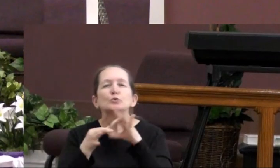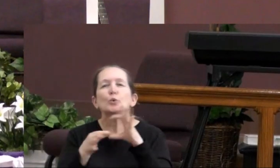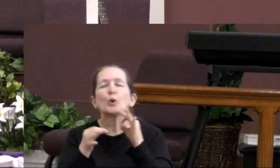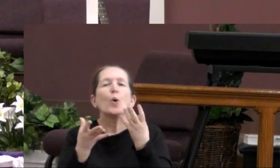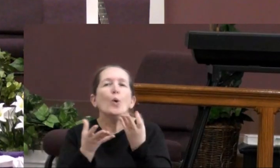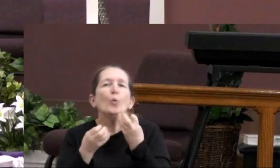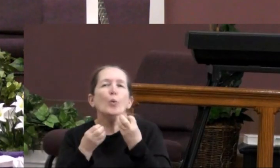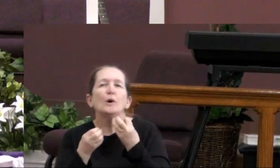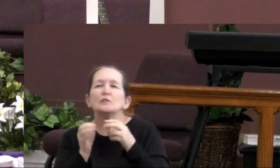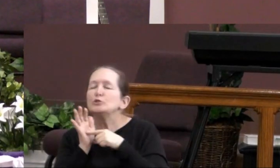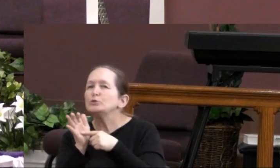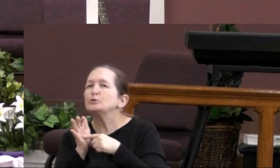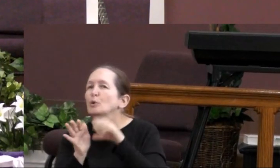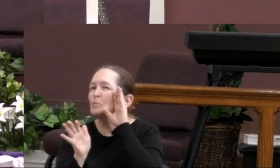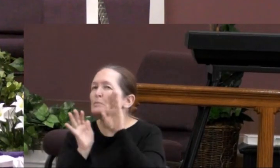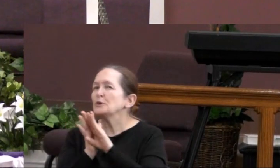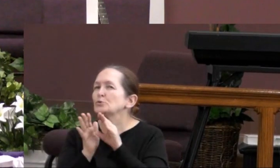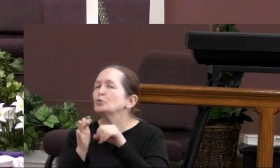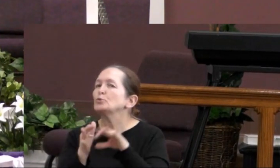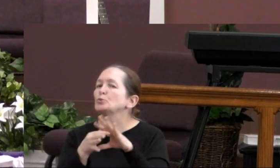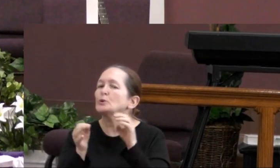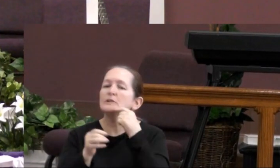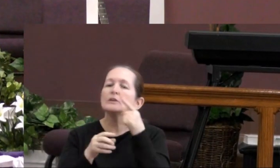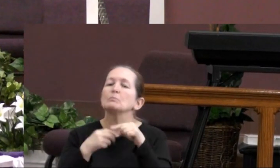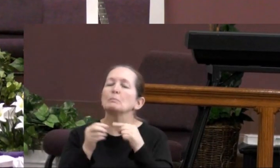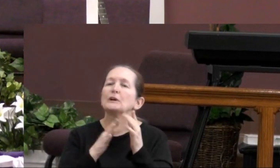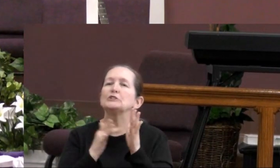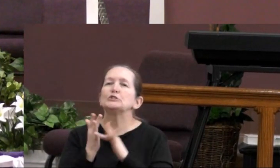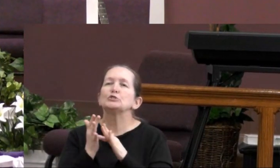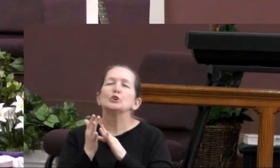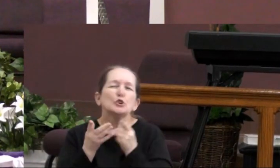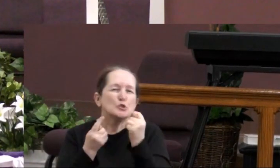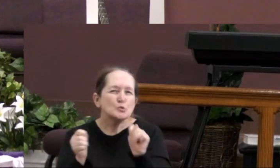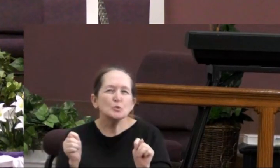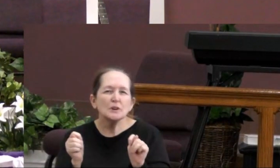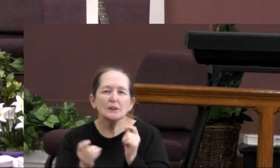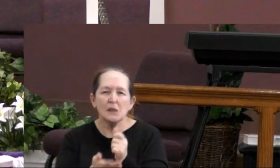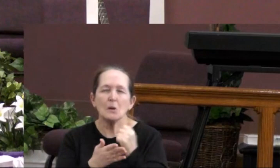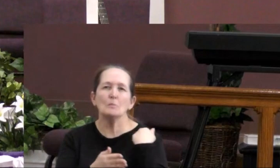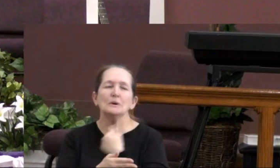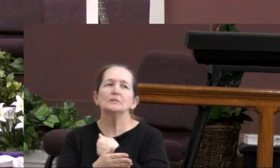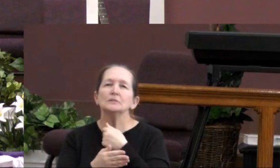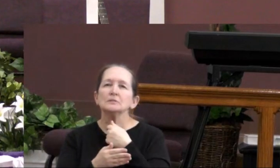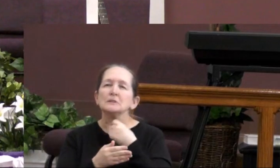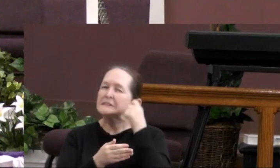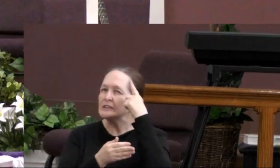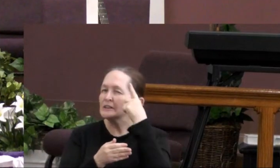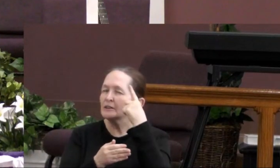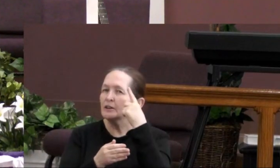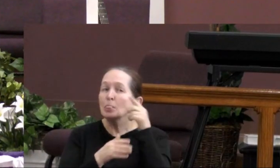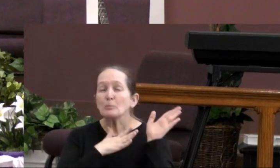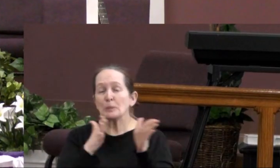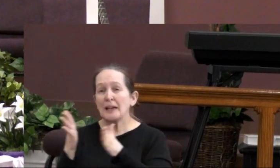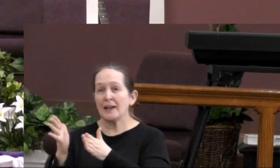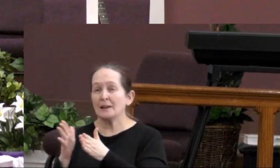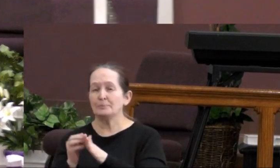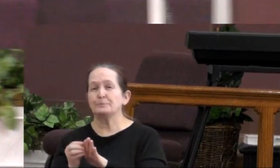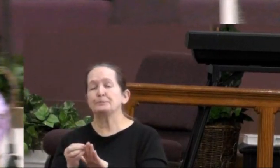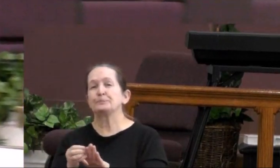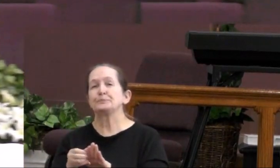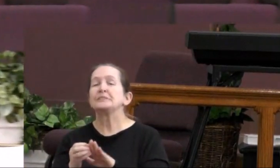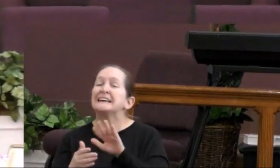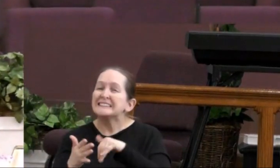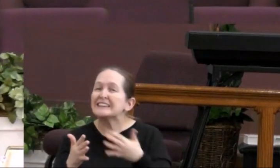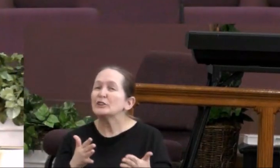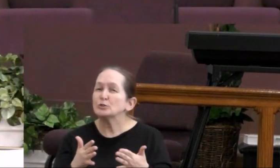in his story as he tells us about Jesus. And so he's trying to help us to see that there is a plan, there is a schedule,